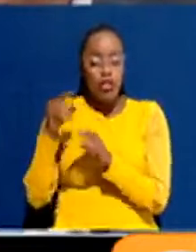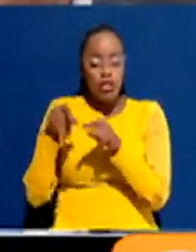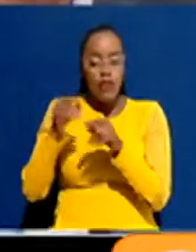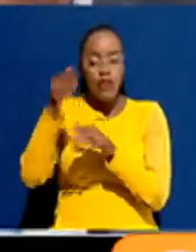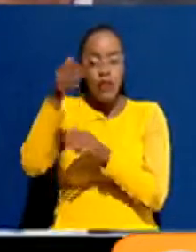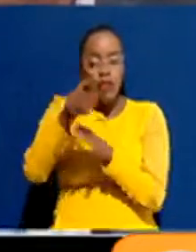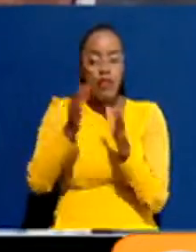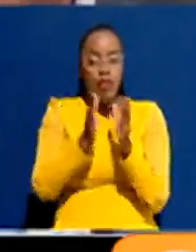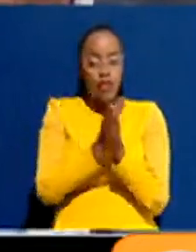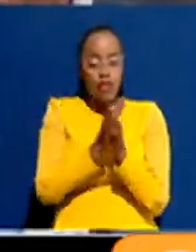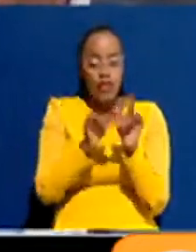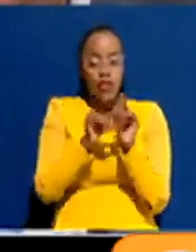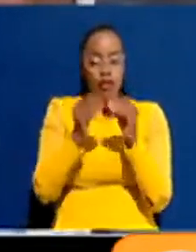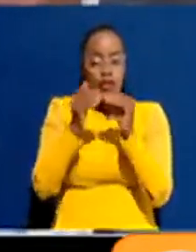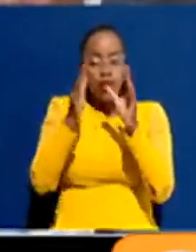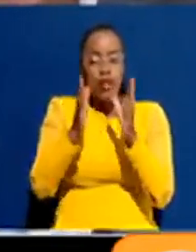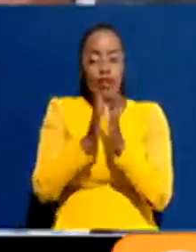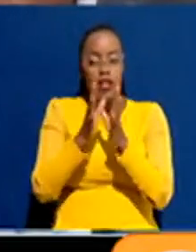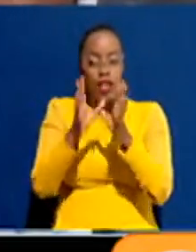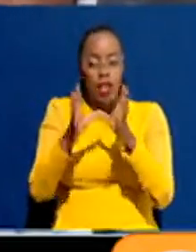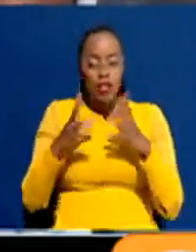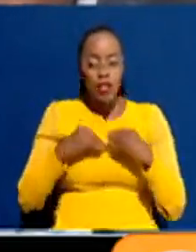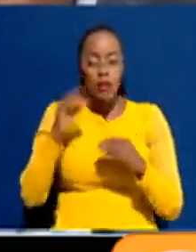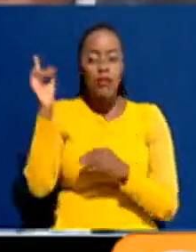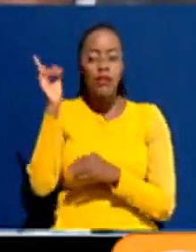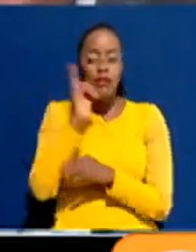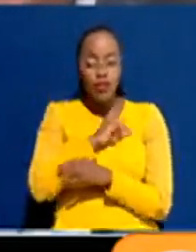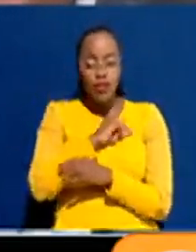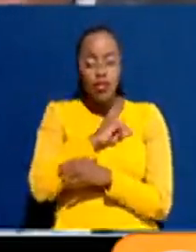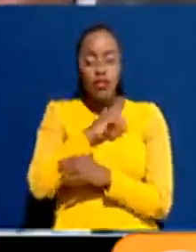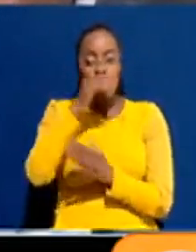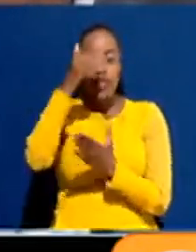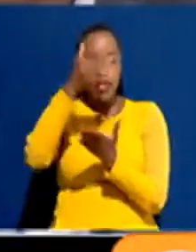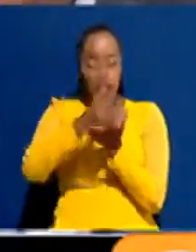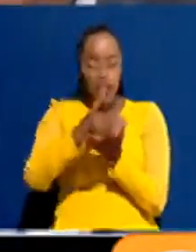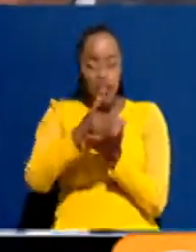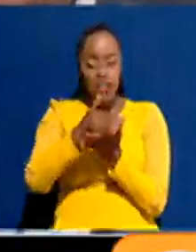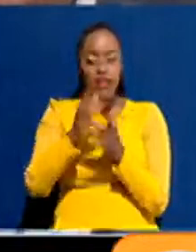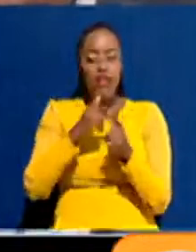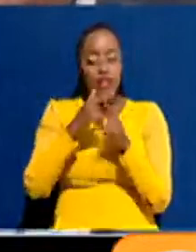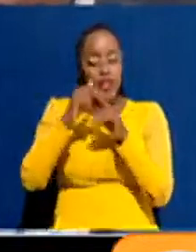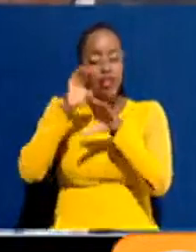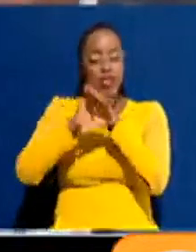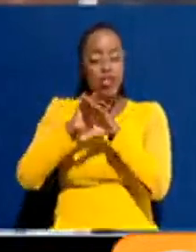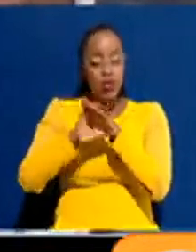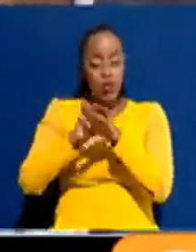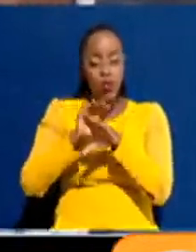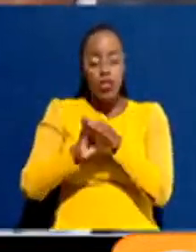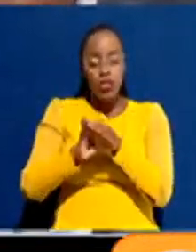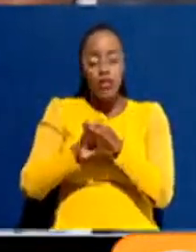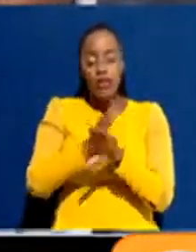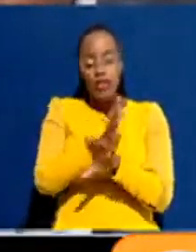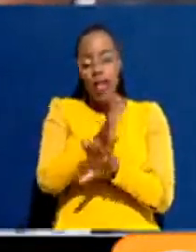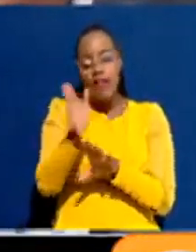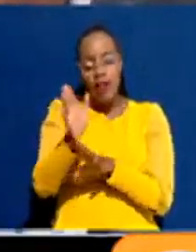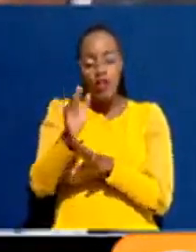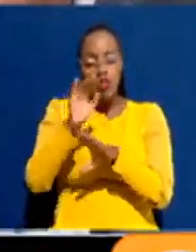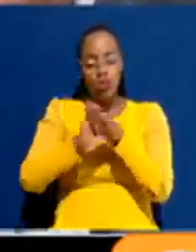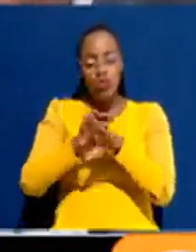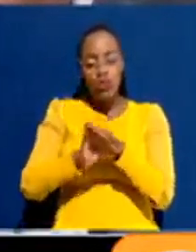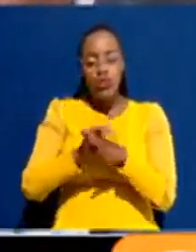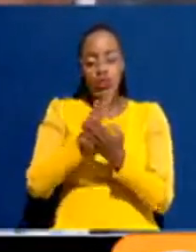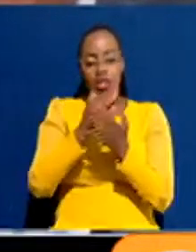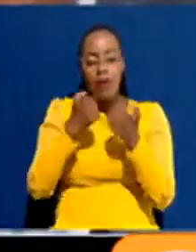there at their head, and they have accepted that as a reality, it is good. It's good diversion from some